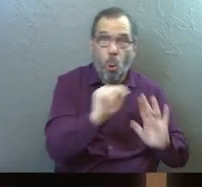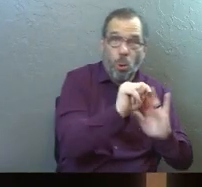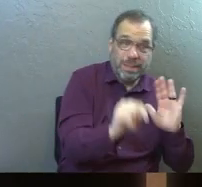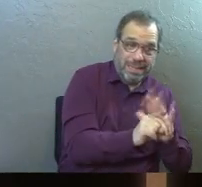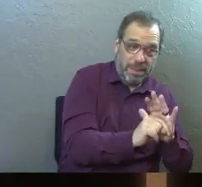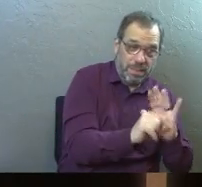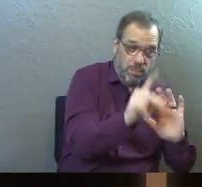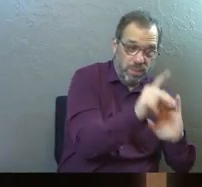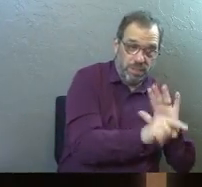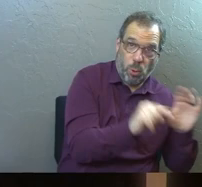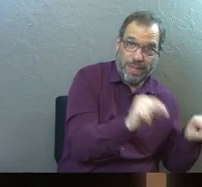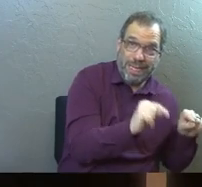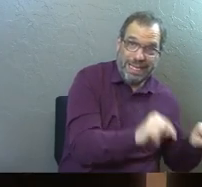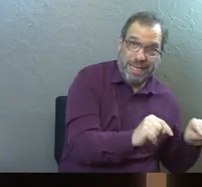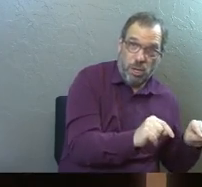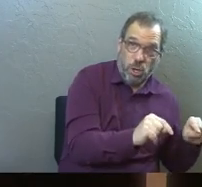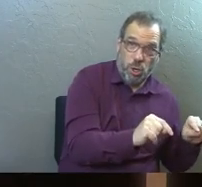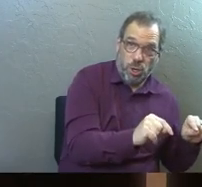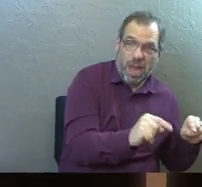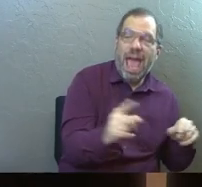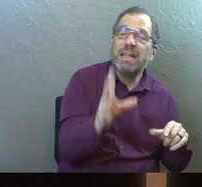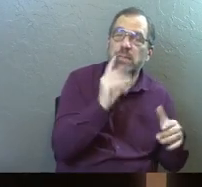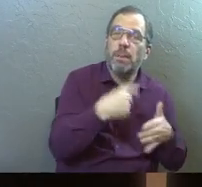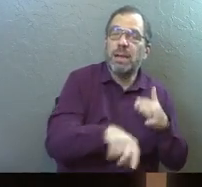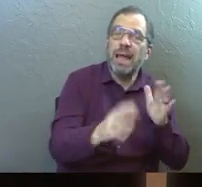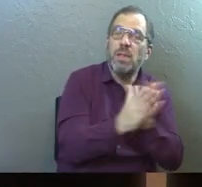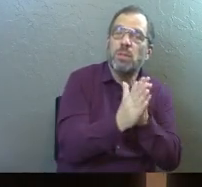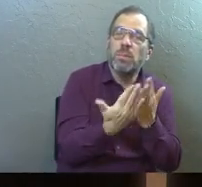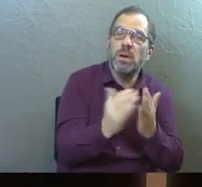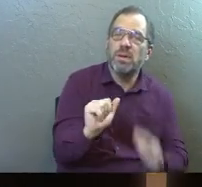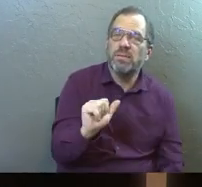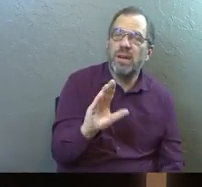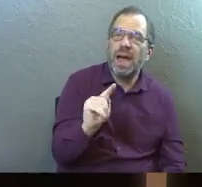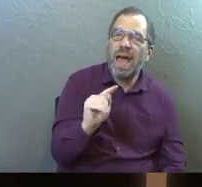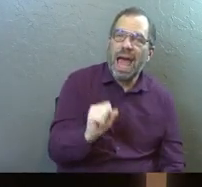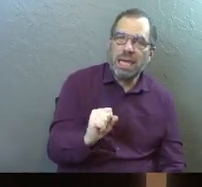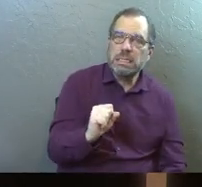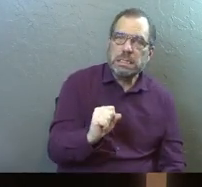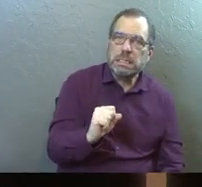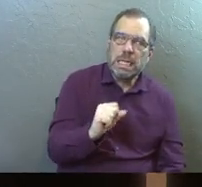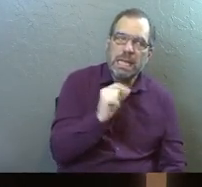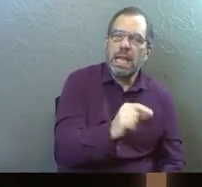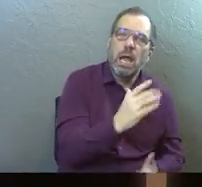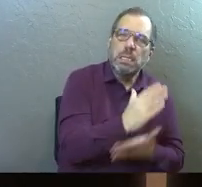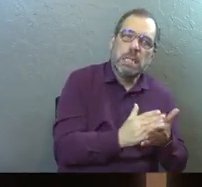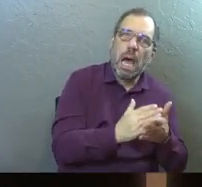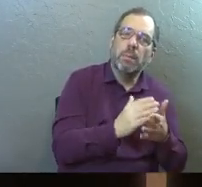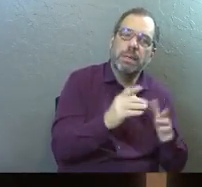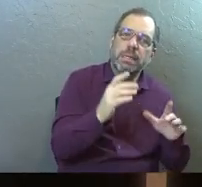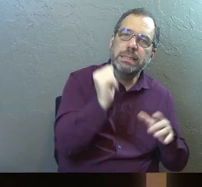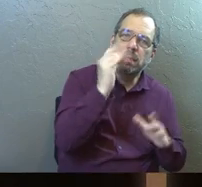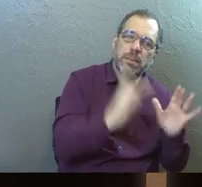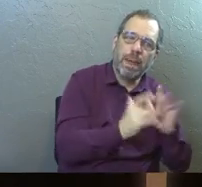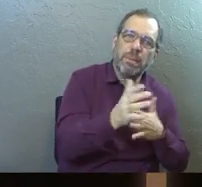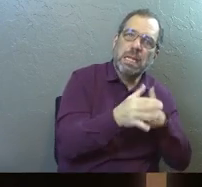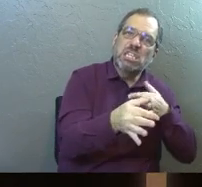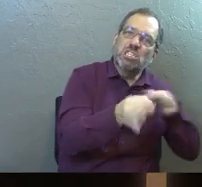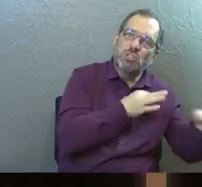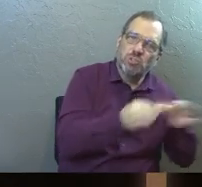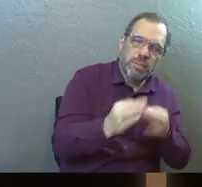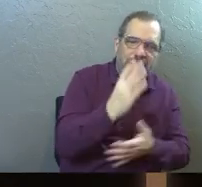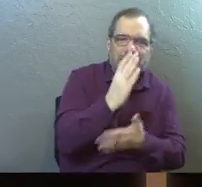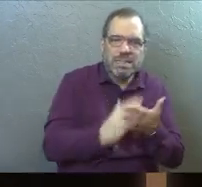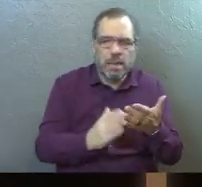Testament principle, we're going to talk about that next week in the book of Acts, by the way. There are certain things that are descriptive in God's word, and there are certain things that